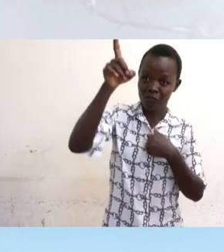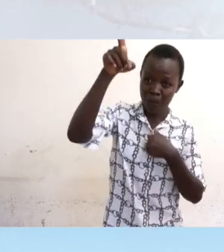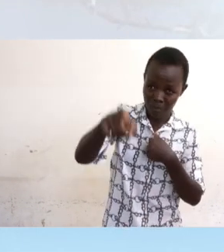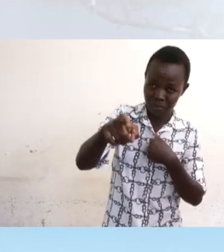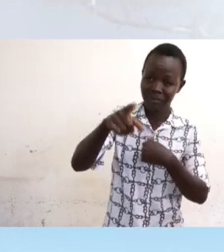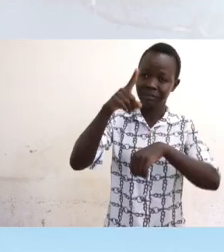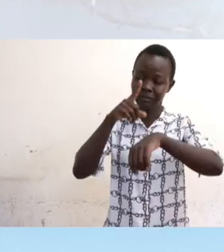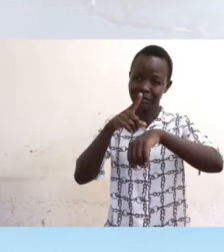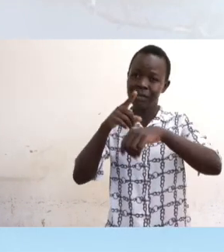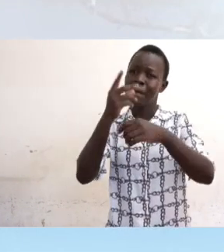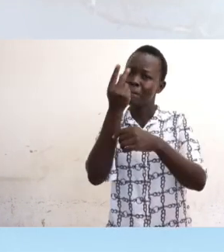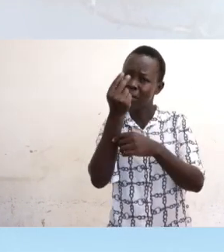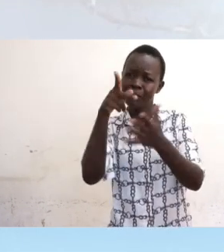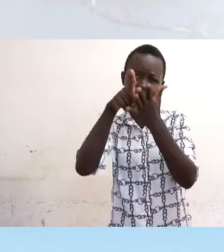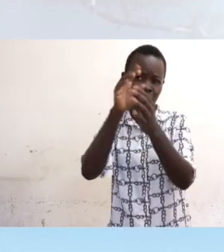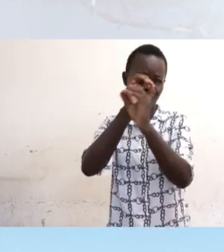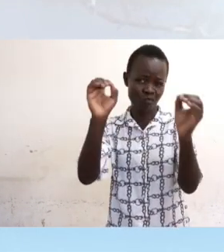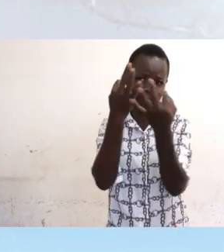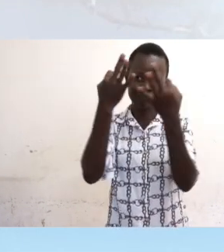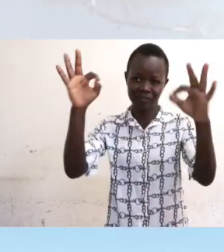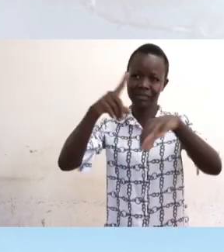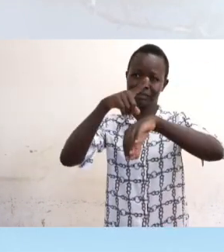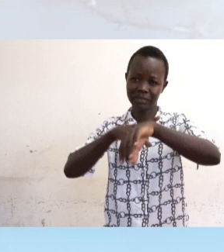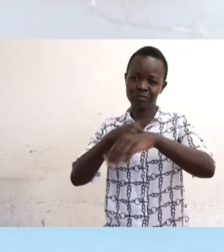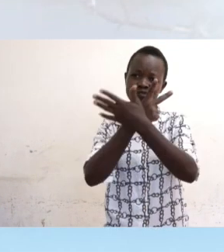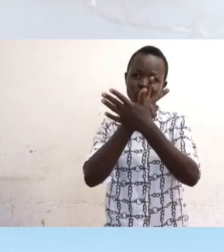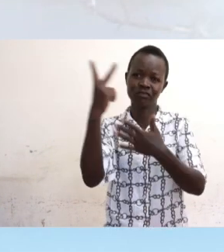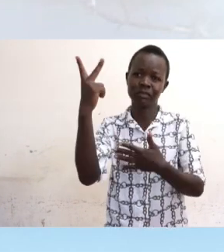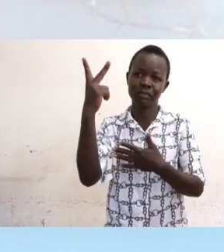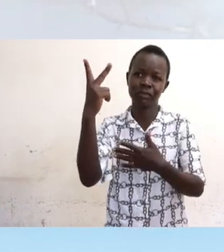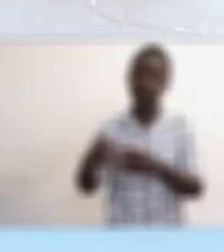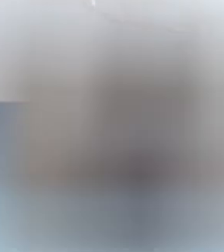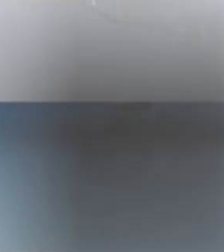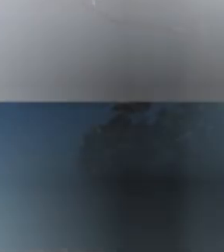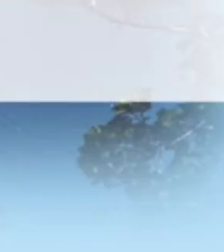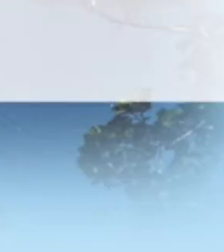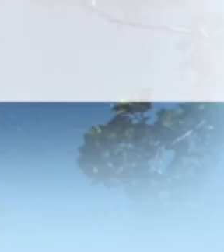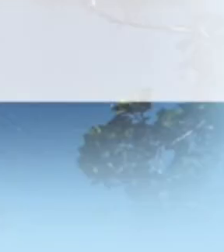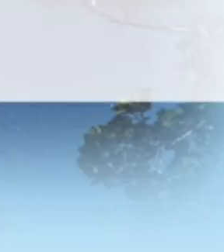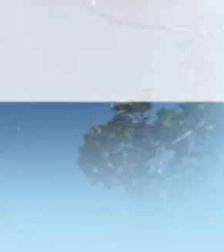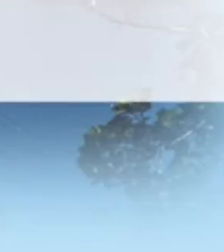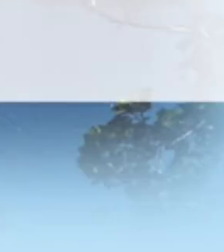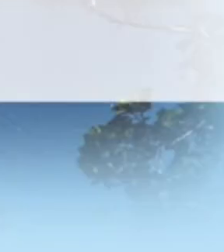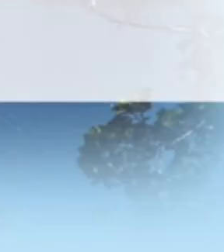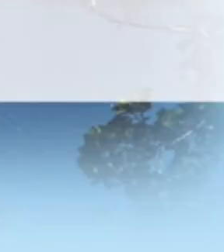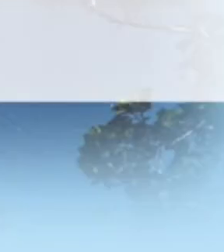The charges are free and timeline is 2 weeks upon receipt of an agreed MOU and a brief on the MOU.